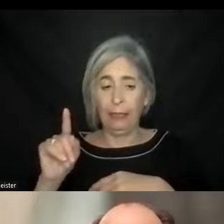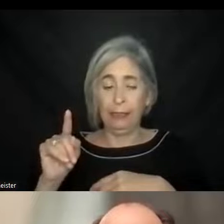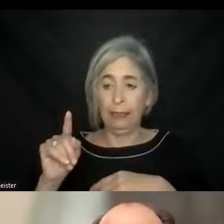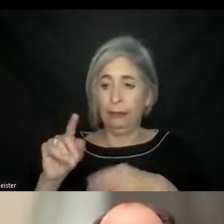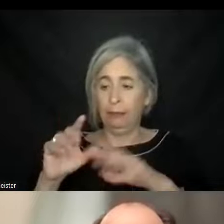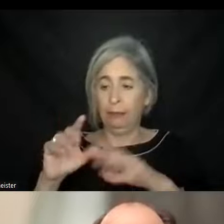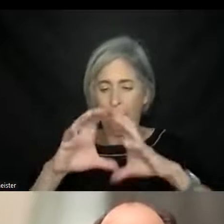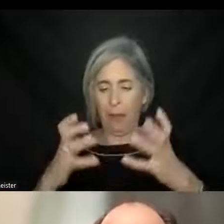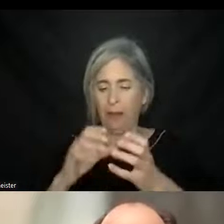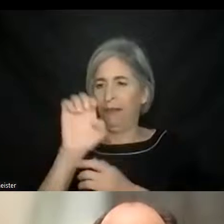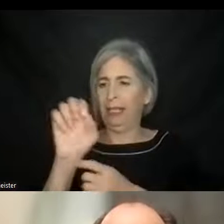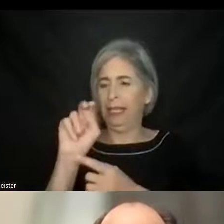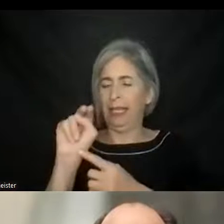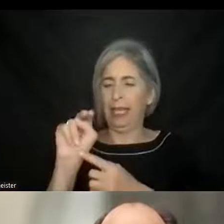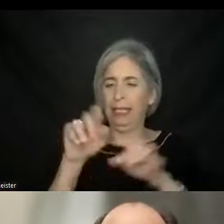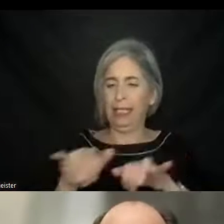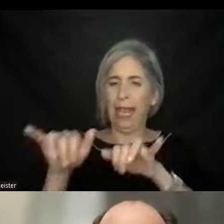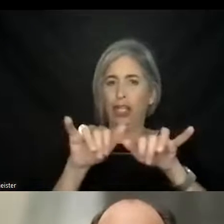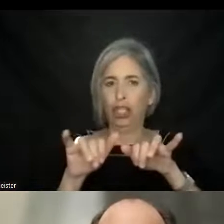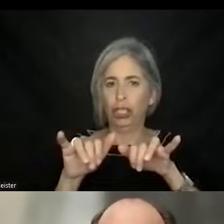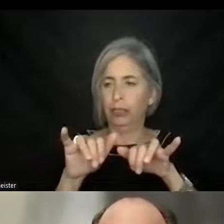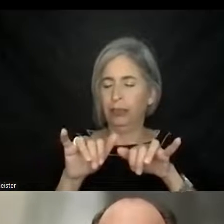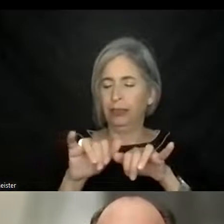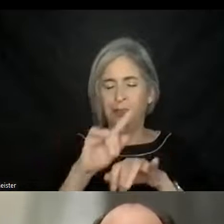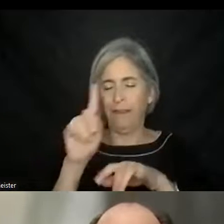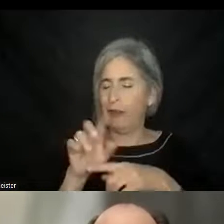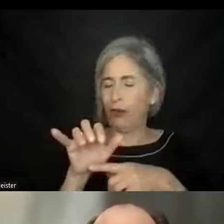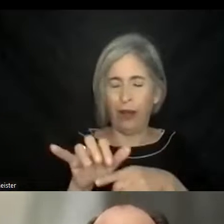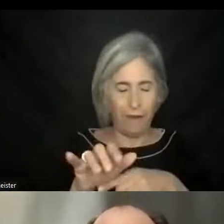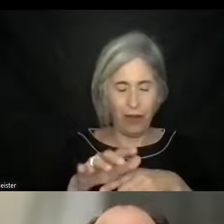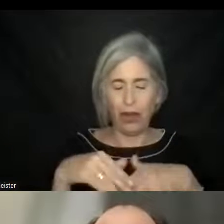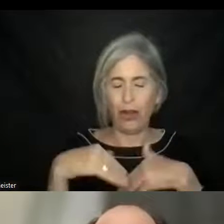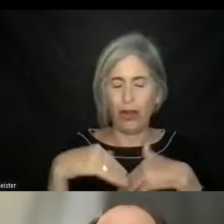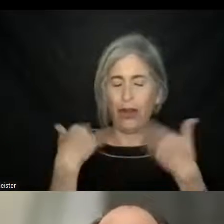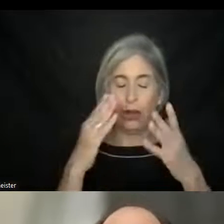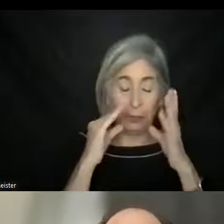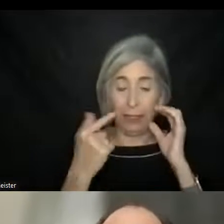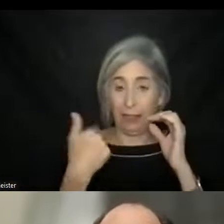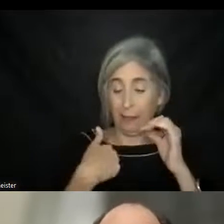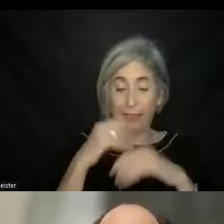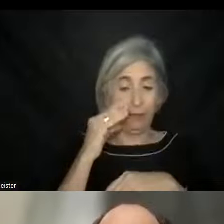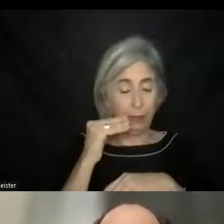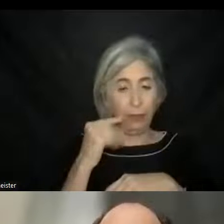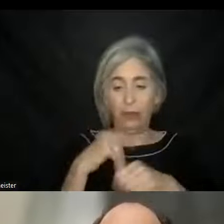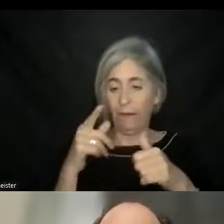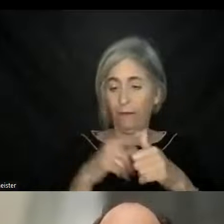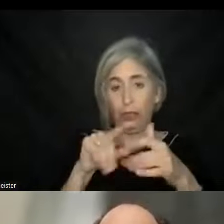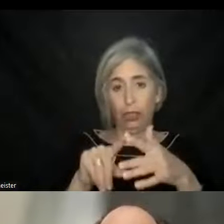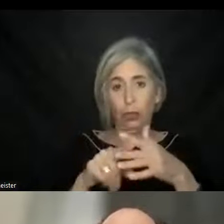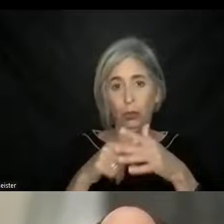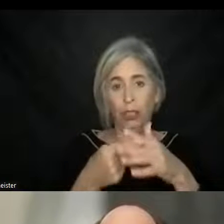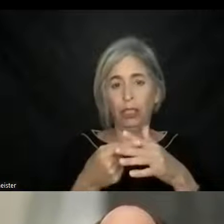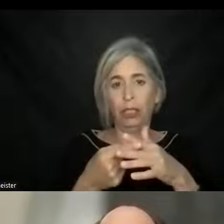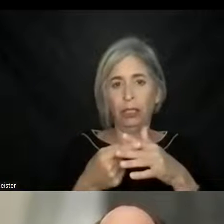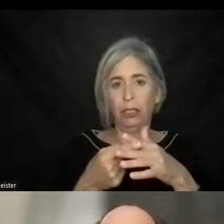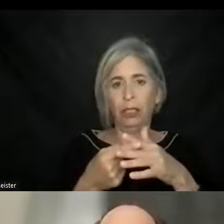of the EN standard and mandates since forever, like Loic and I have, there was in the original mandate